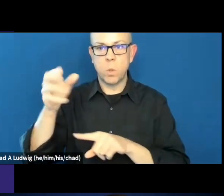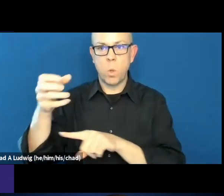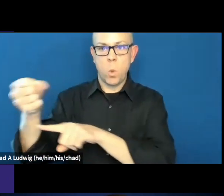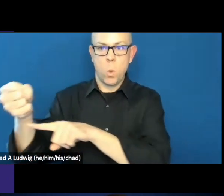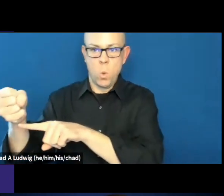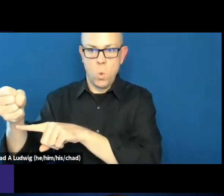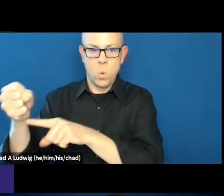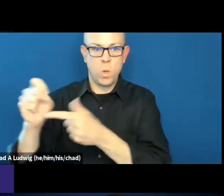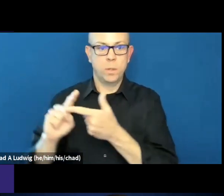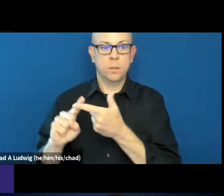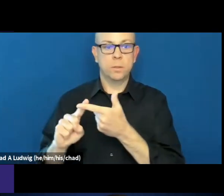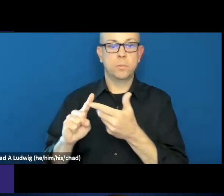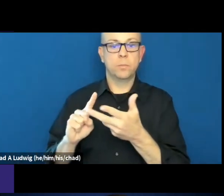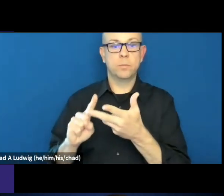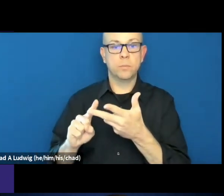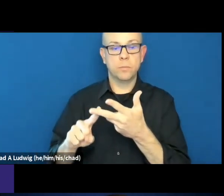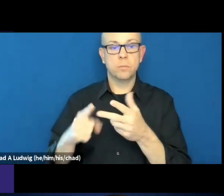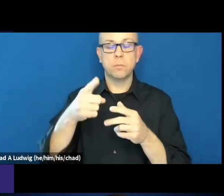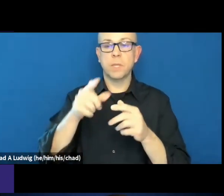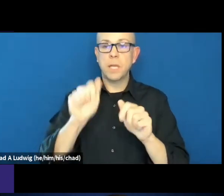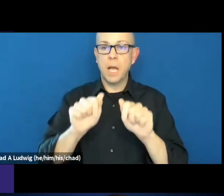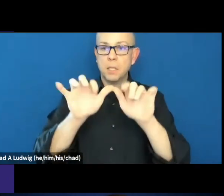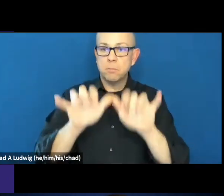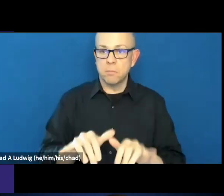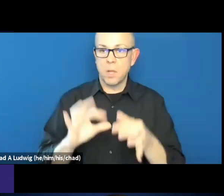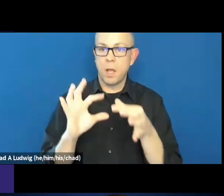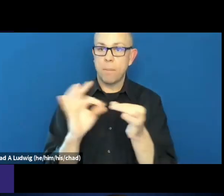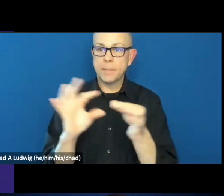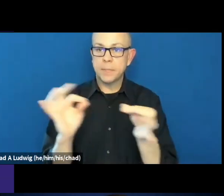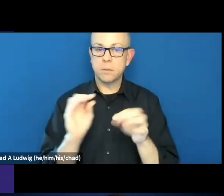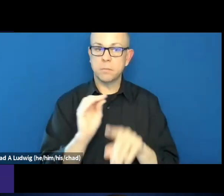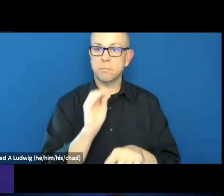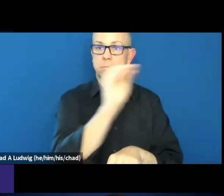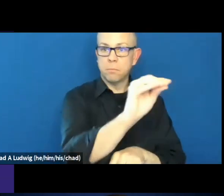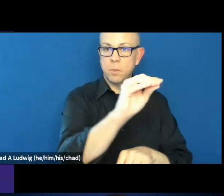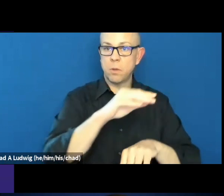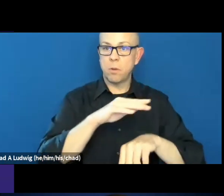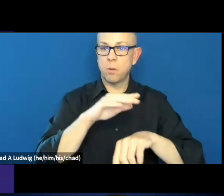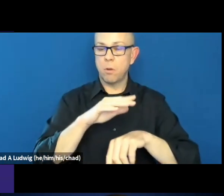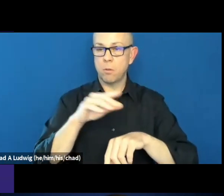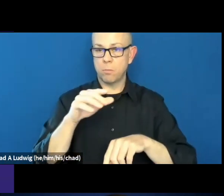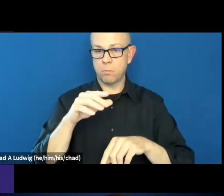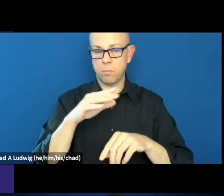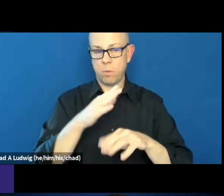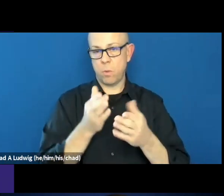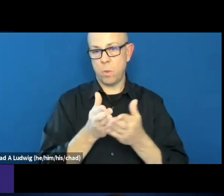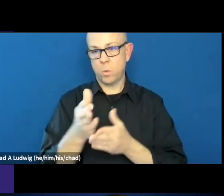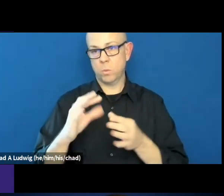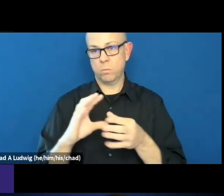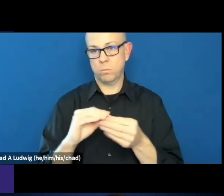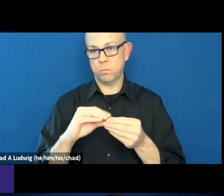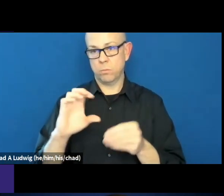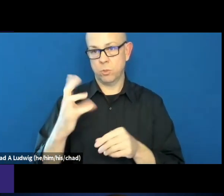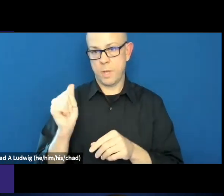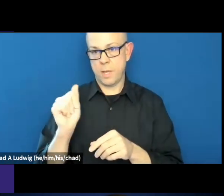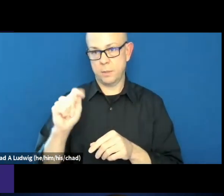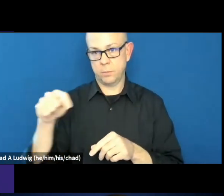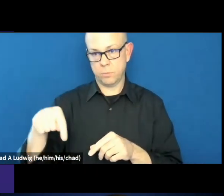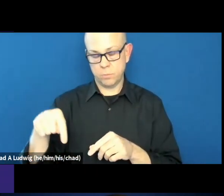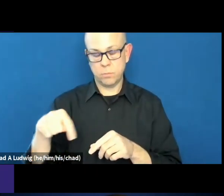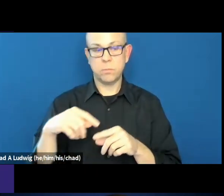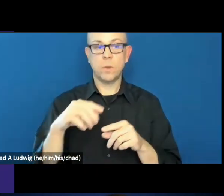down, and Zoom has a raise hand feature that's also in that lower taskbar. You can click on raise